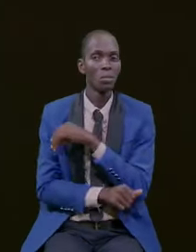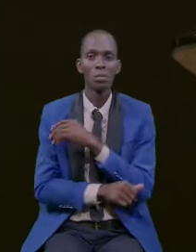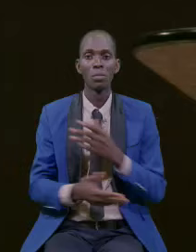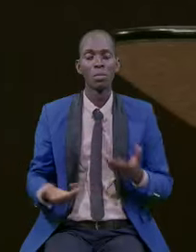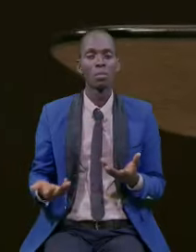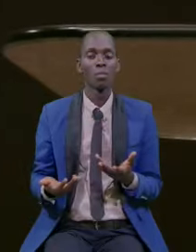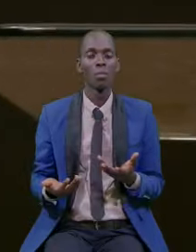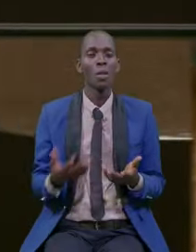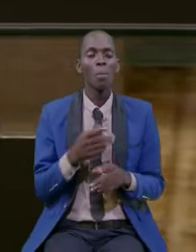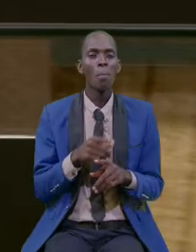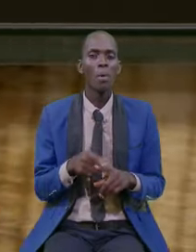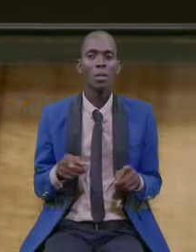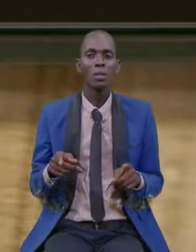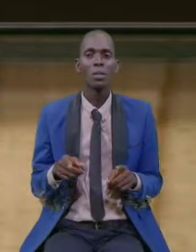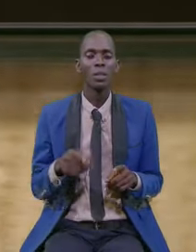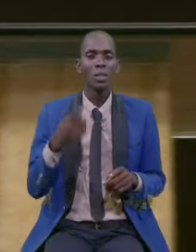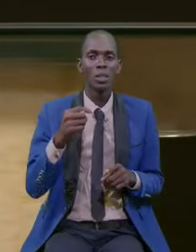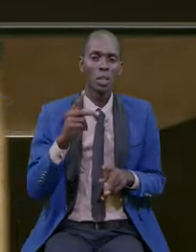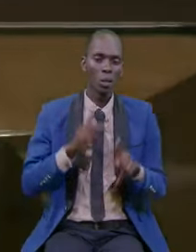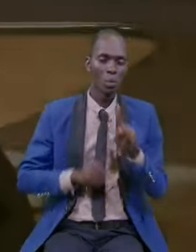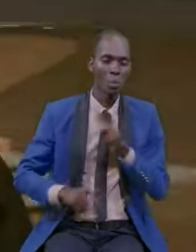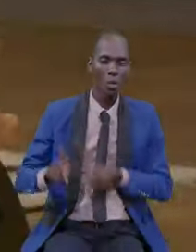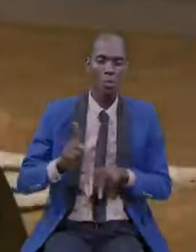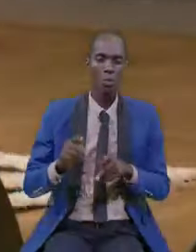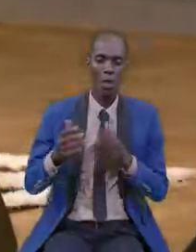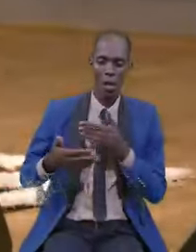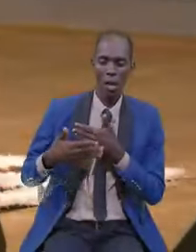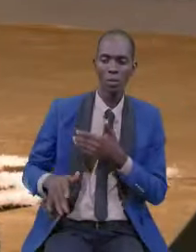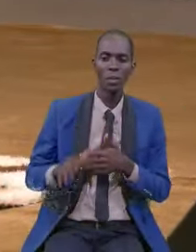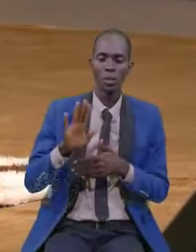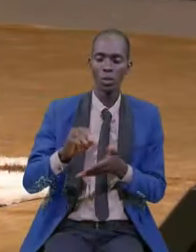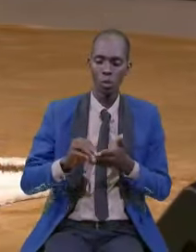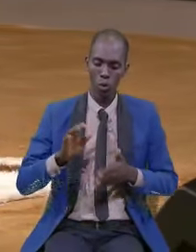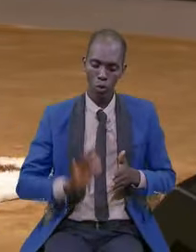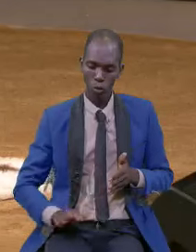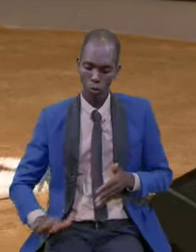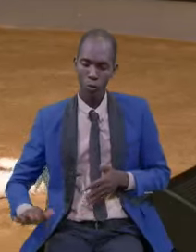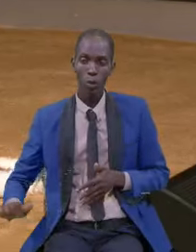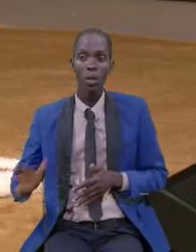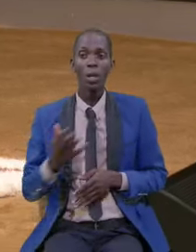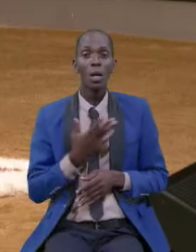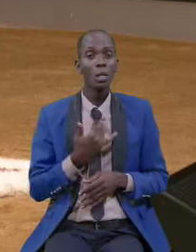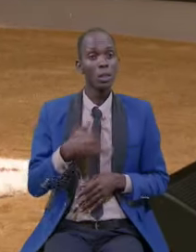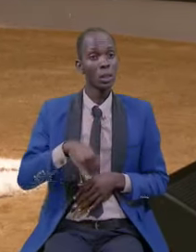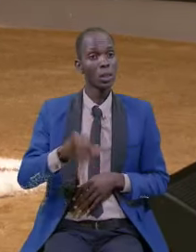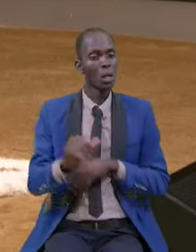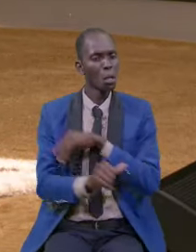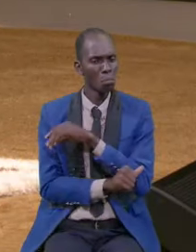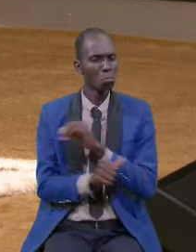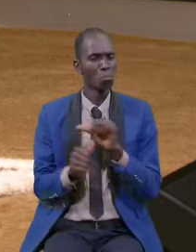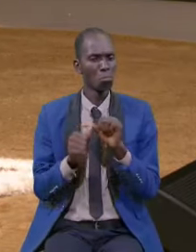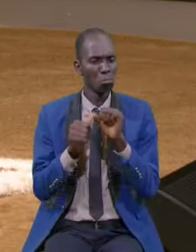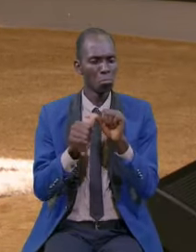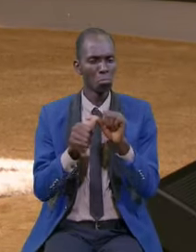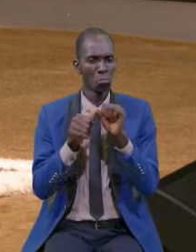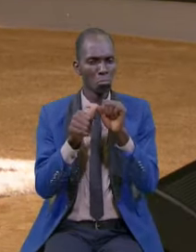progenitors or his people that followed him, his offspring. And yet, he kept on believing,